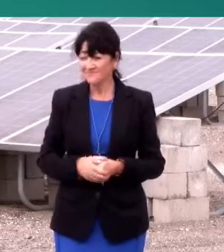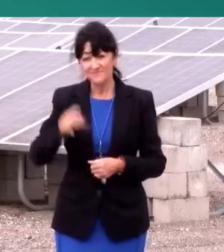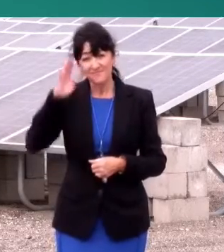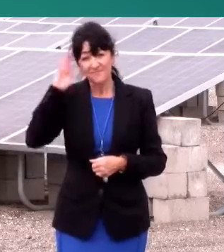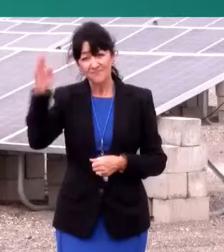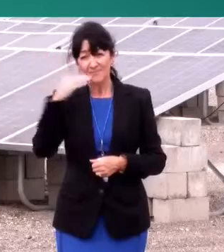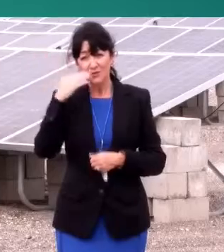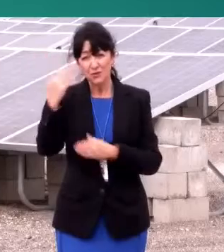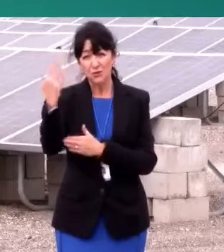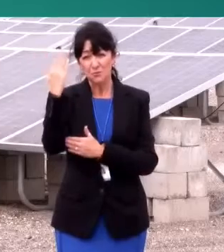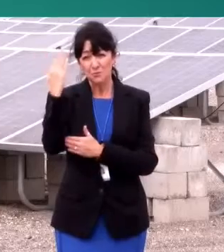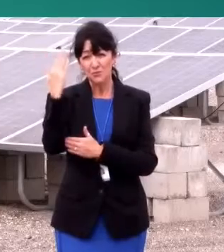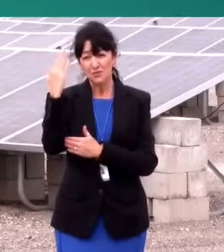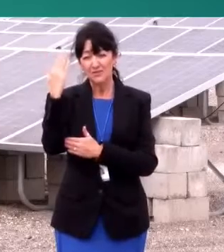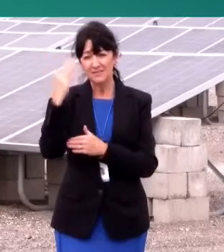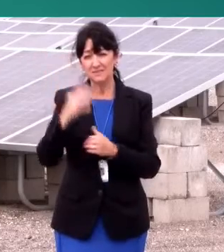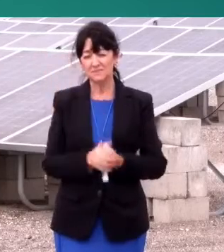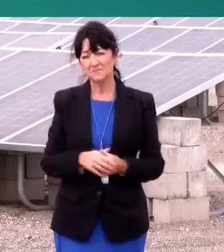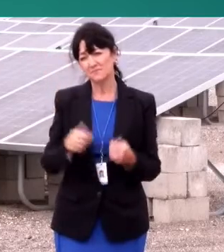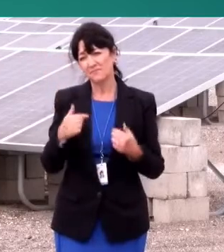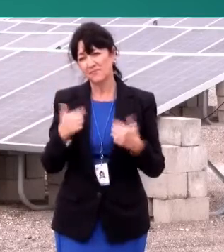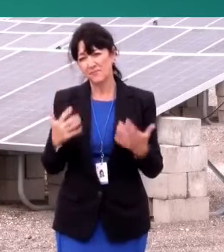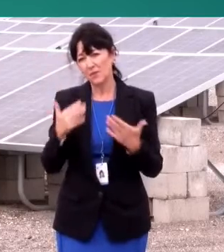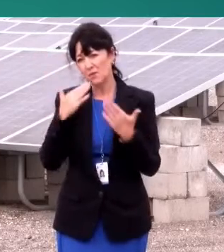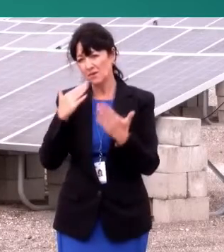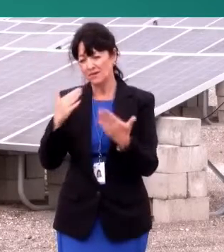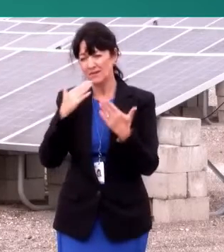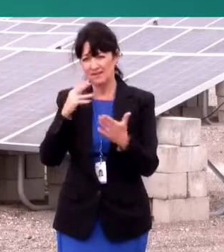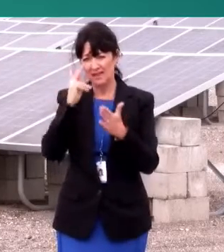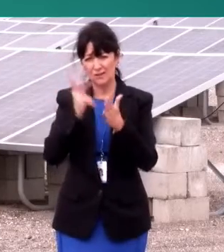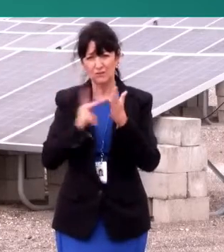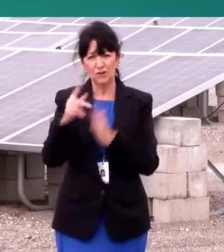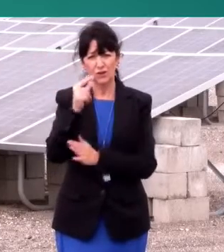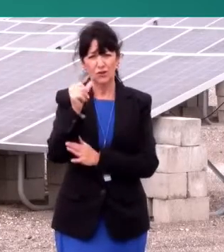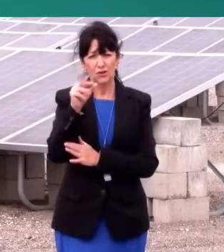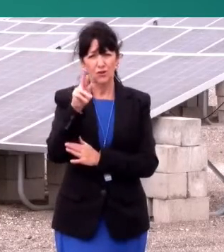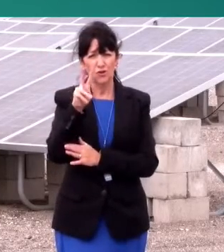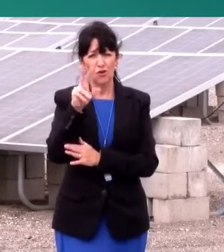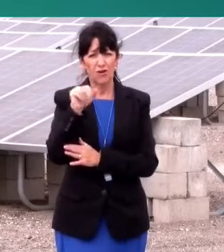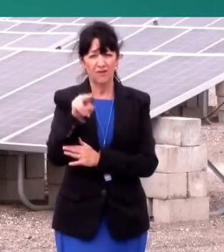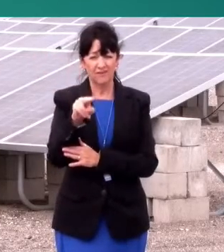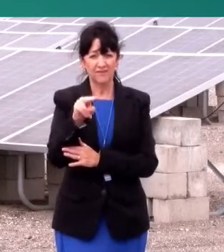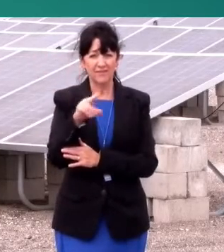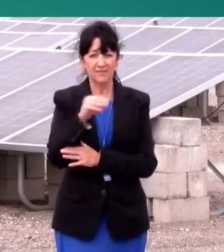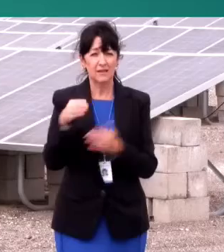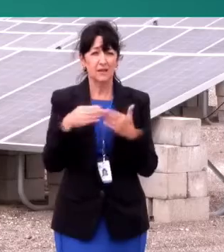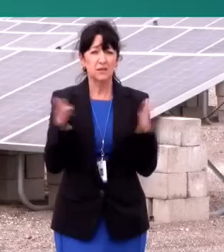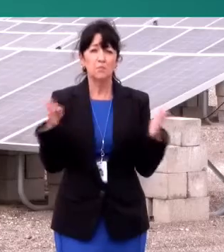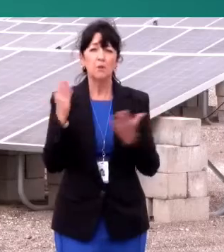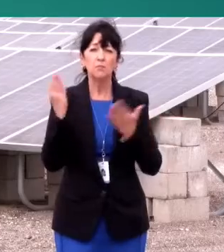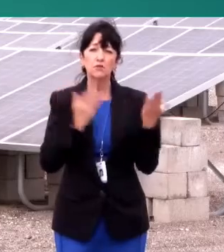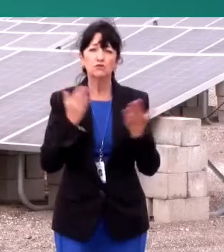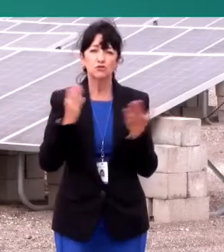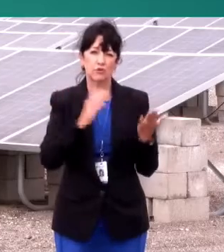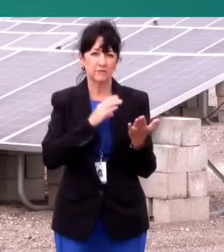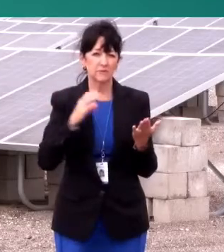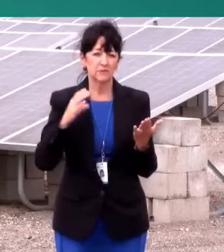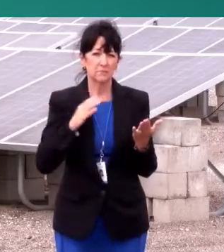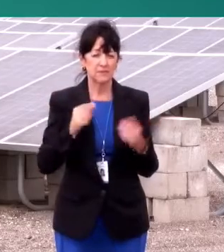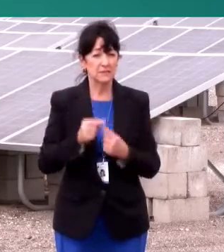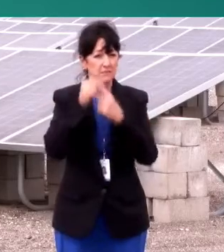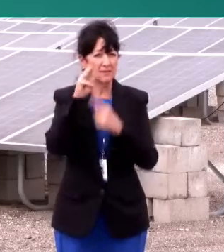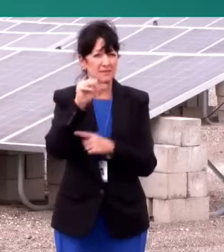Good morning. I want to thank Secretary Garvin and the Public Service Commission, especially